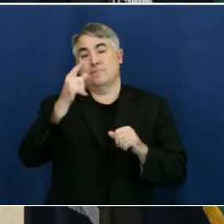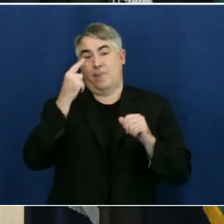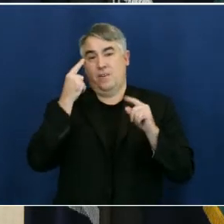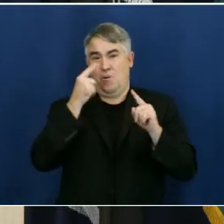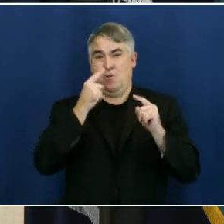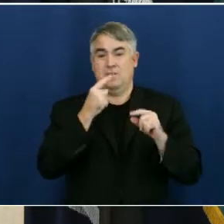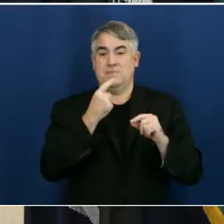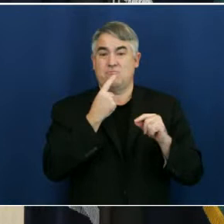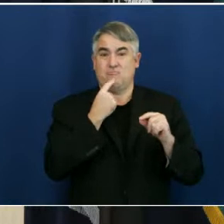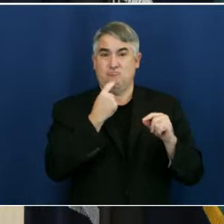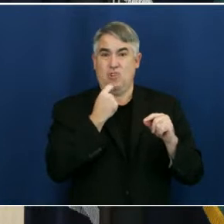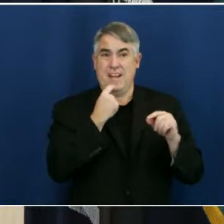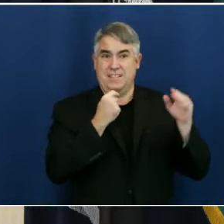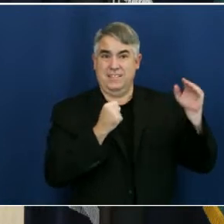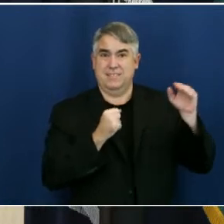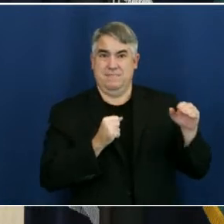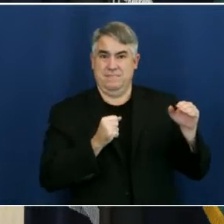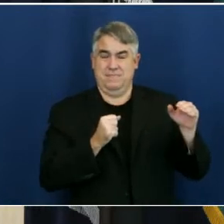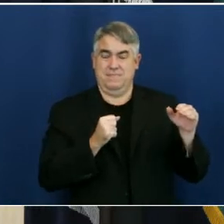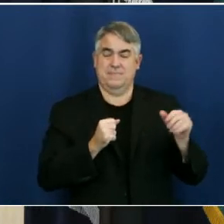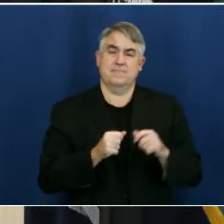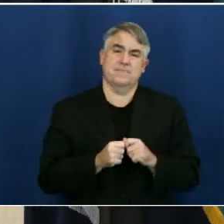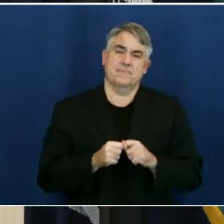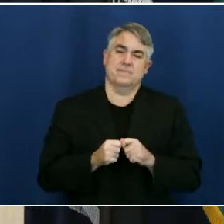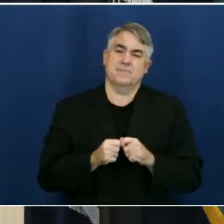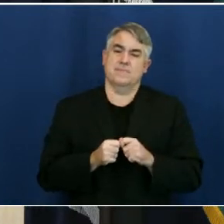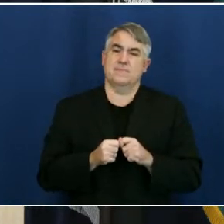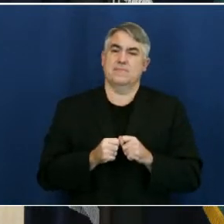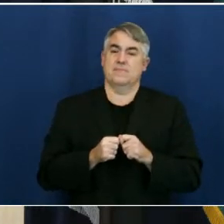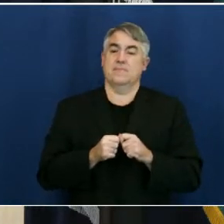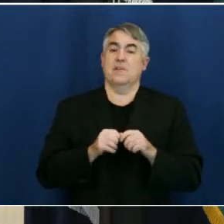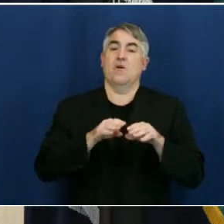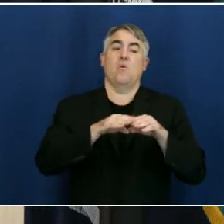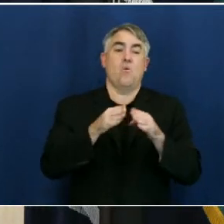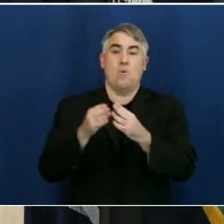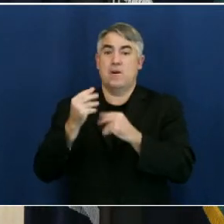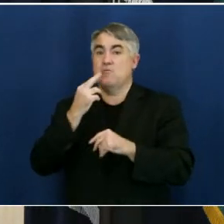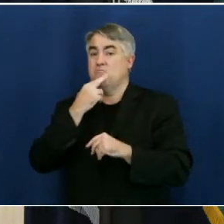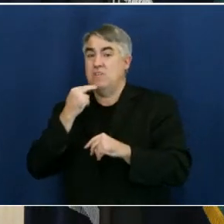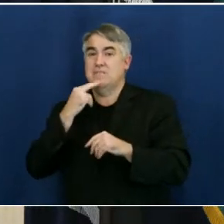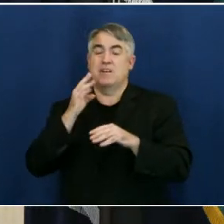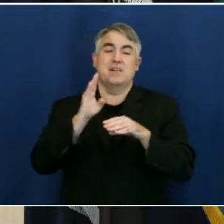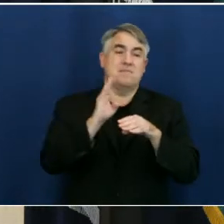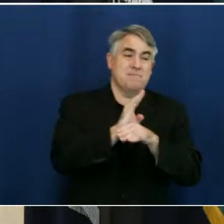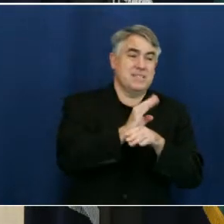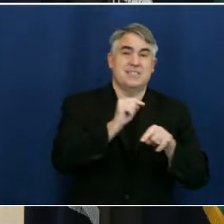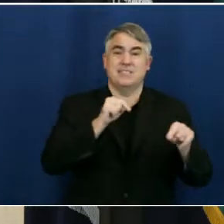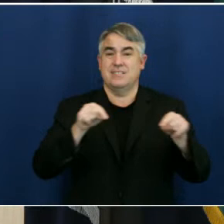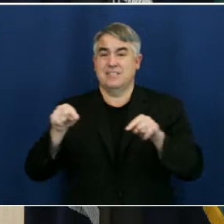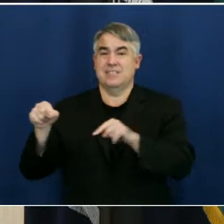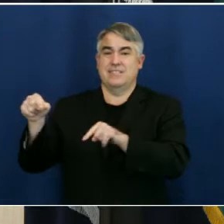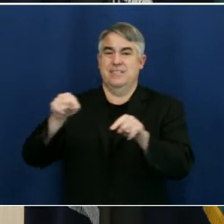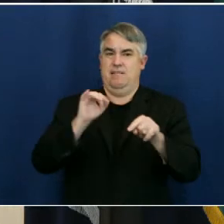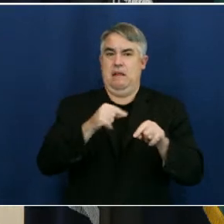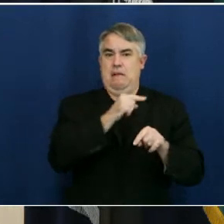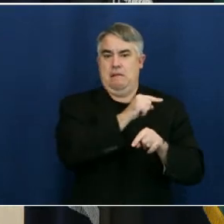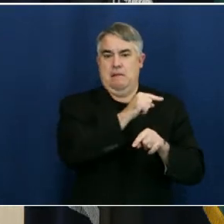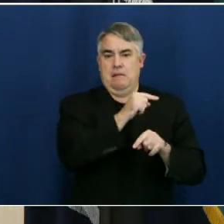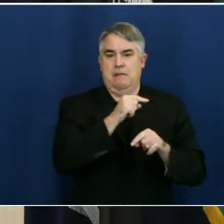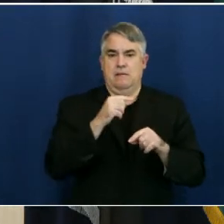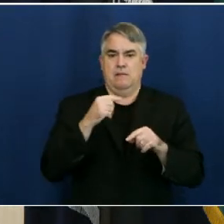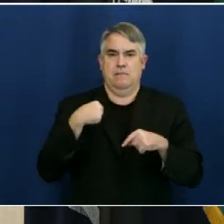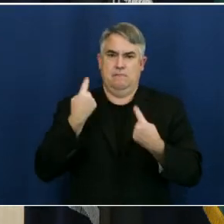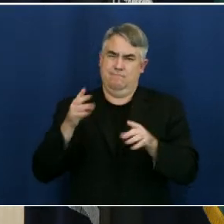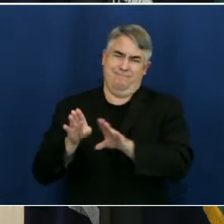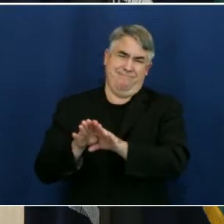relief again to those businesses, particularly our restaurants and our personal care services that have been most heavily impacted. All